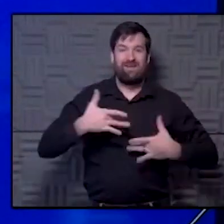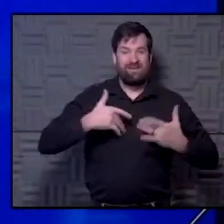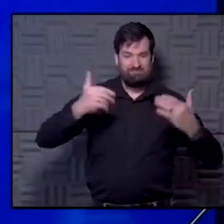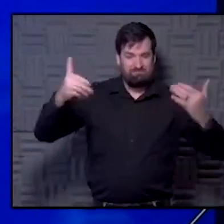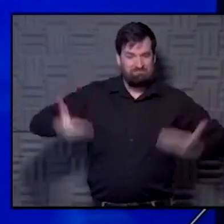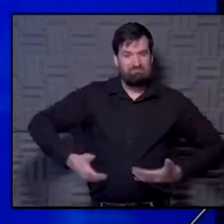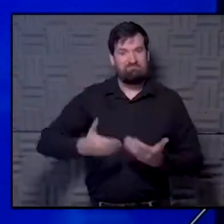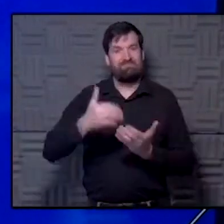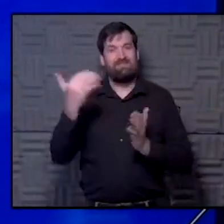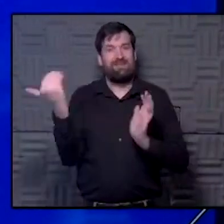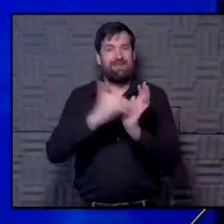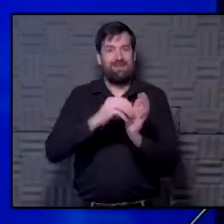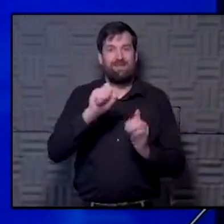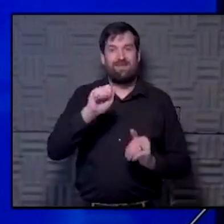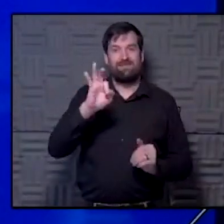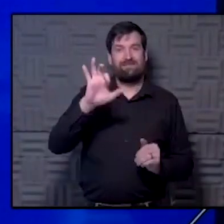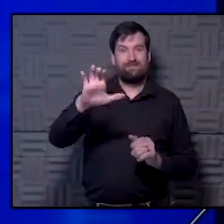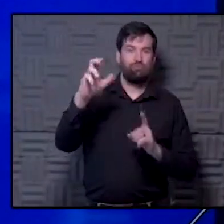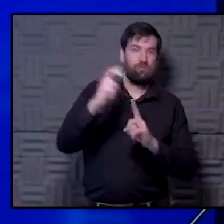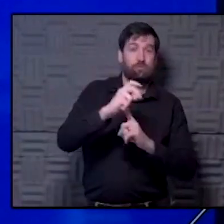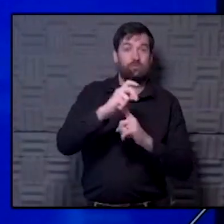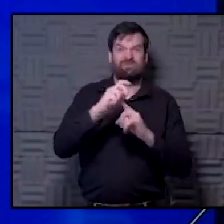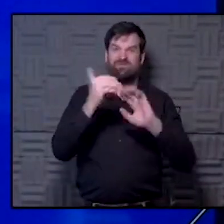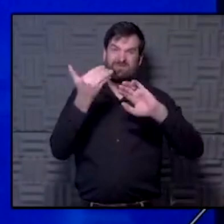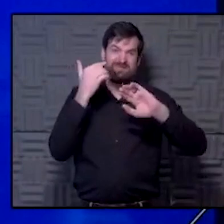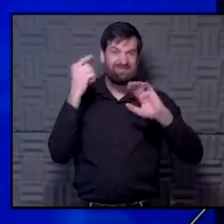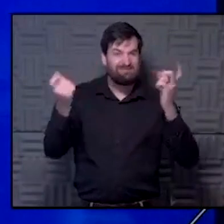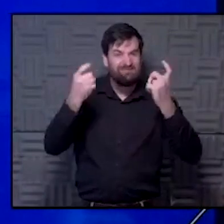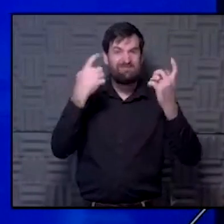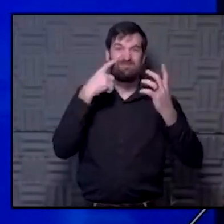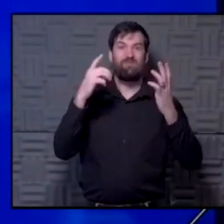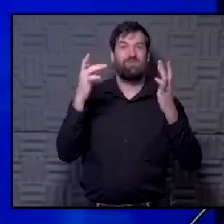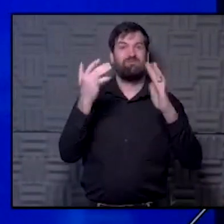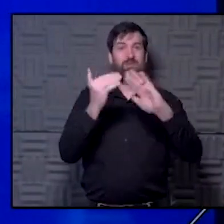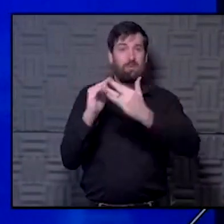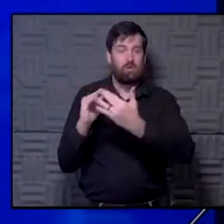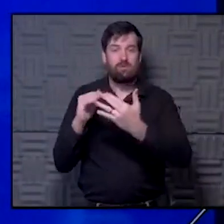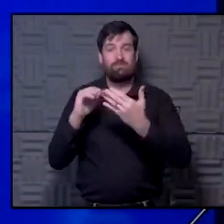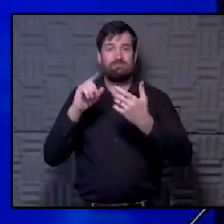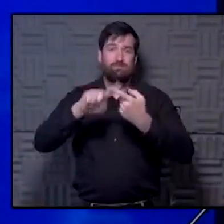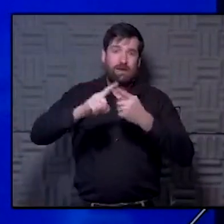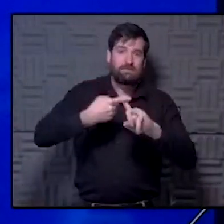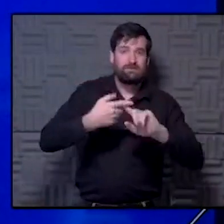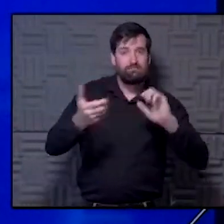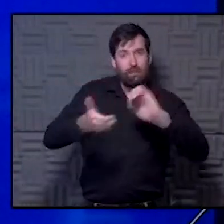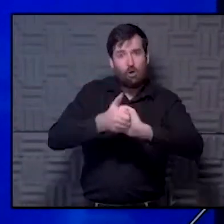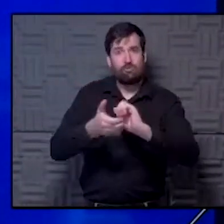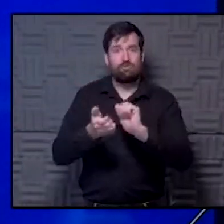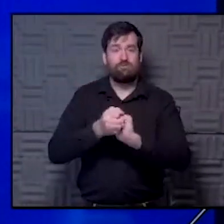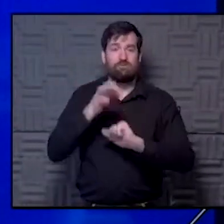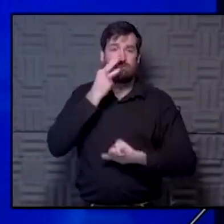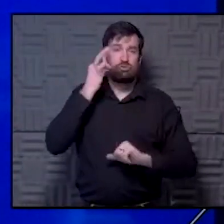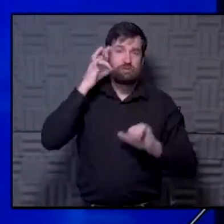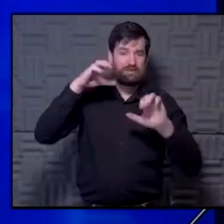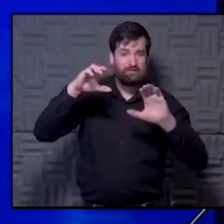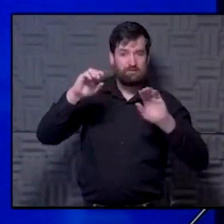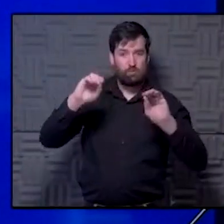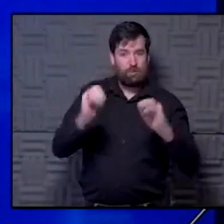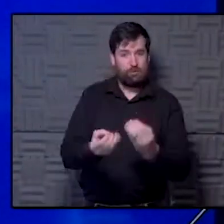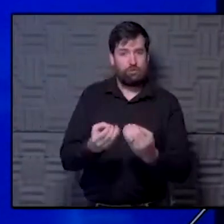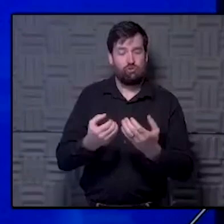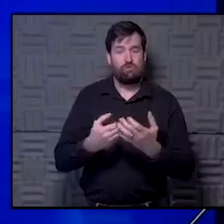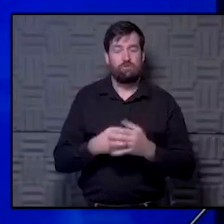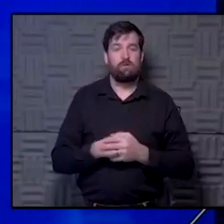game. Excited for the community and of course our friends and partners in the Chiefs organization.